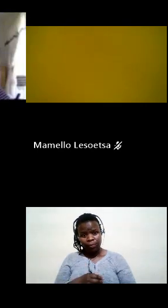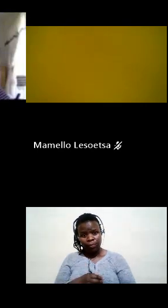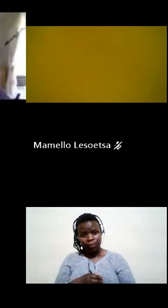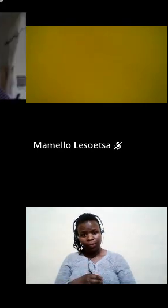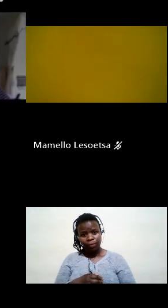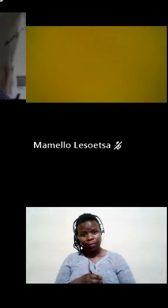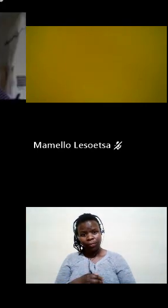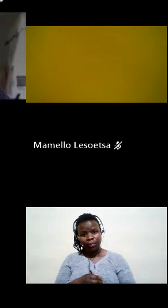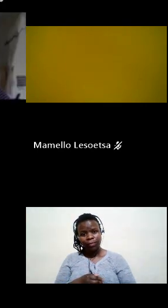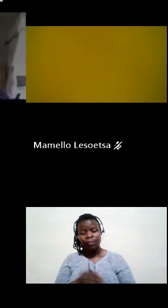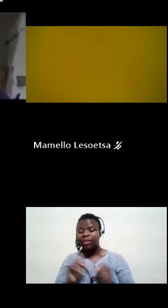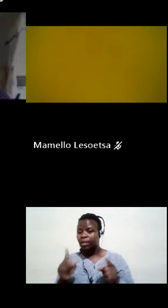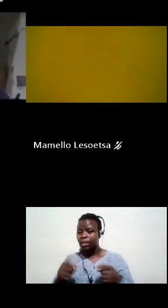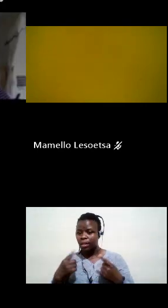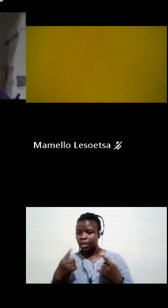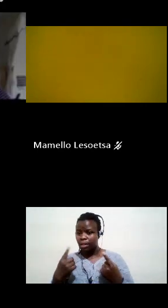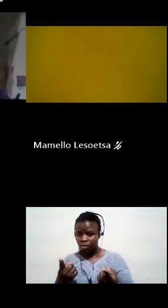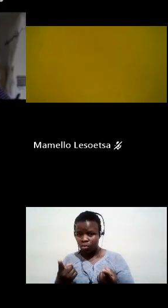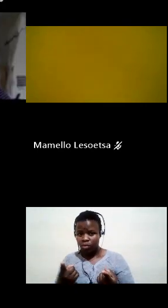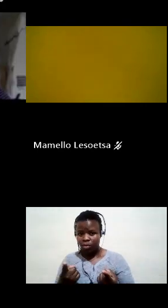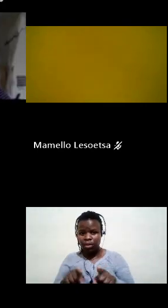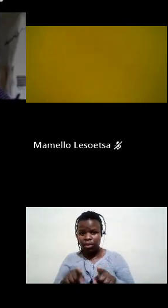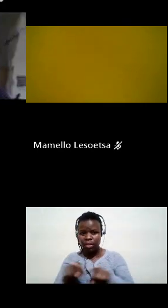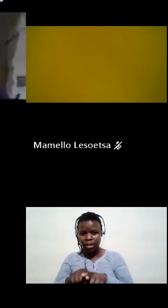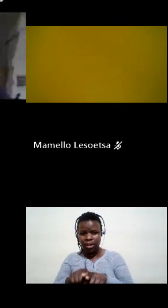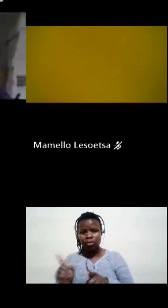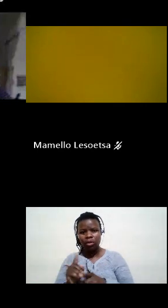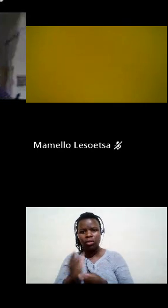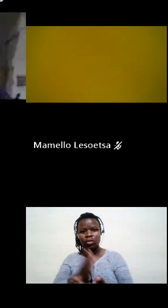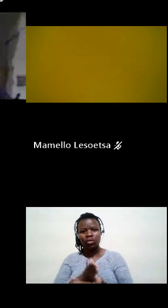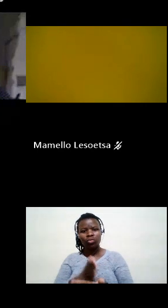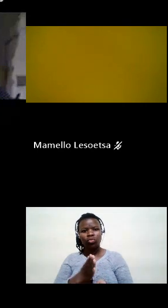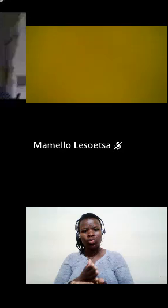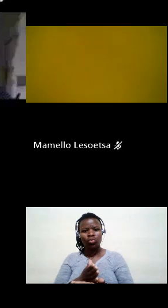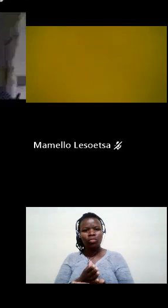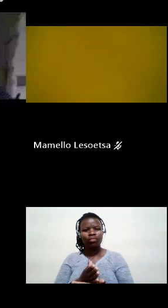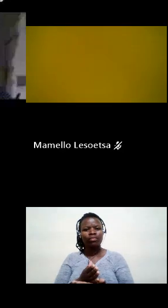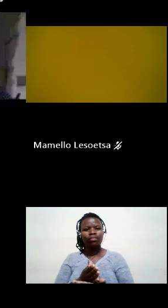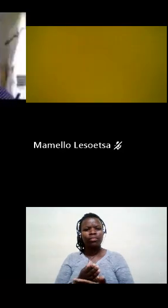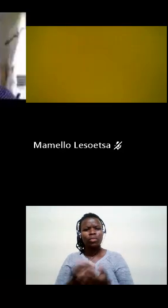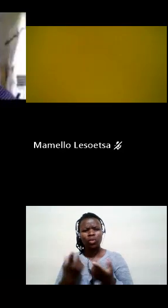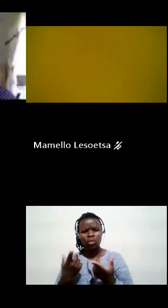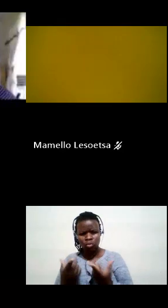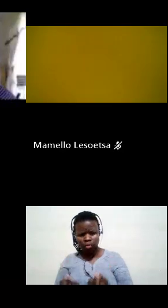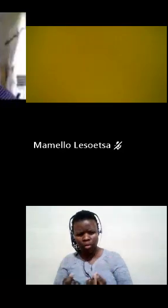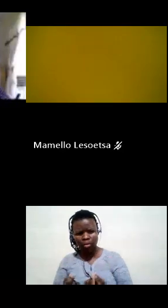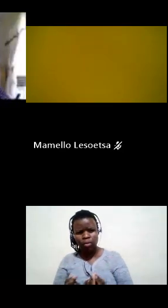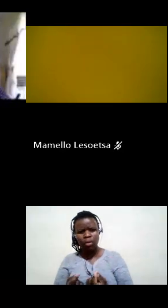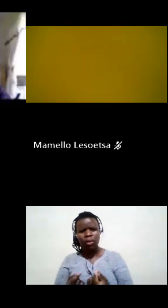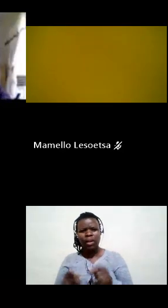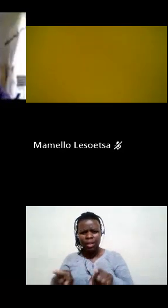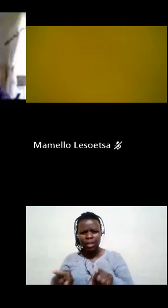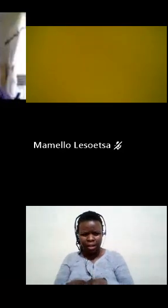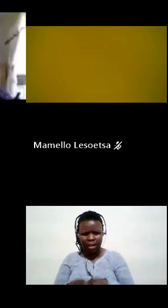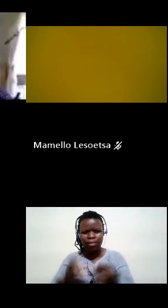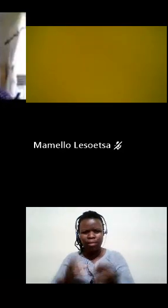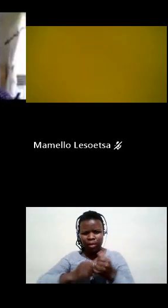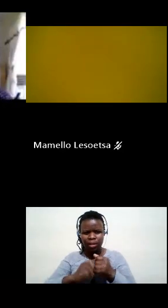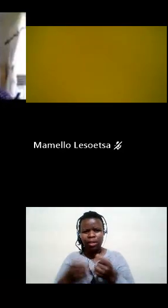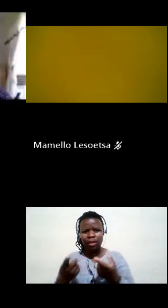So that's definitely doable. Try different activities, exactly. So what you learn in